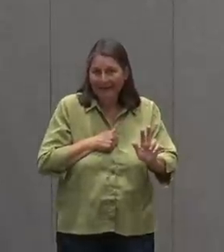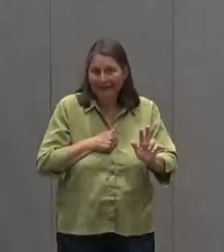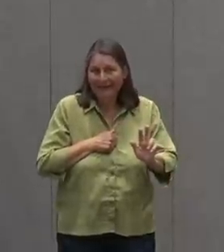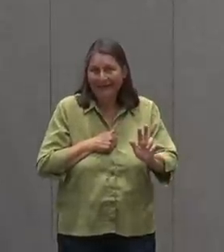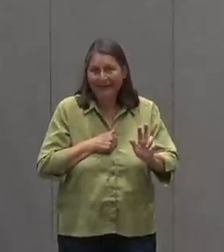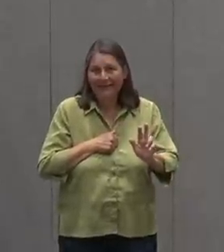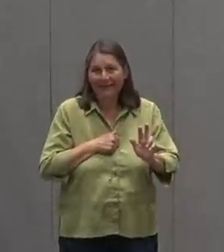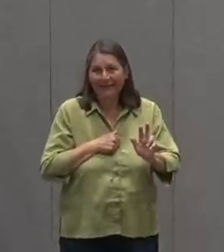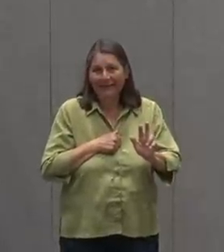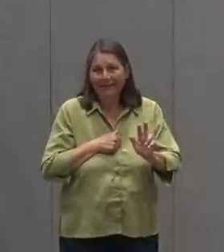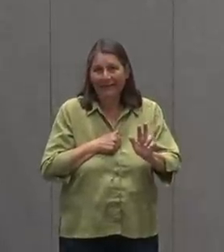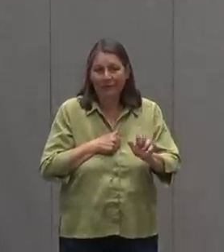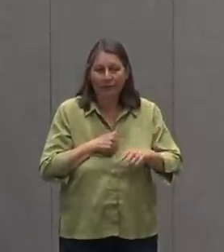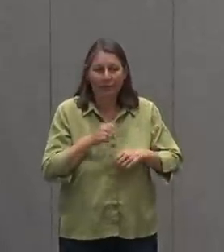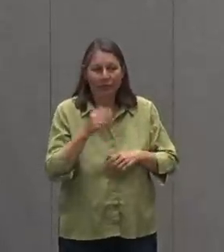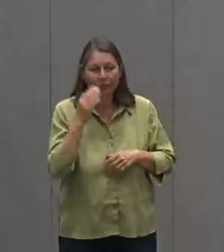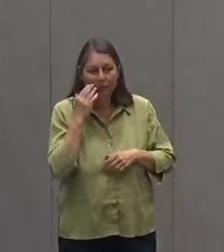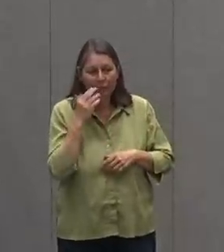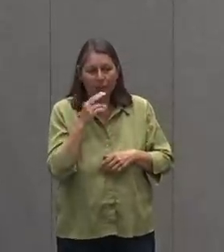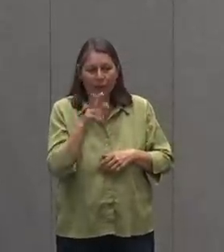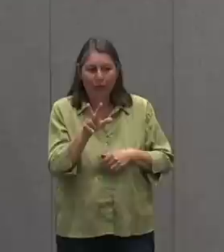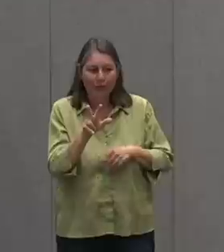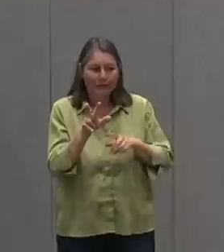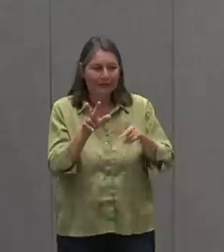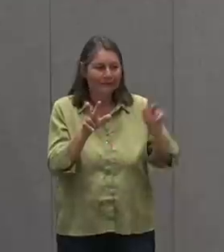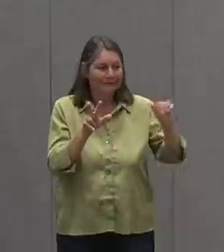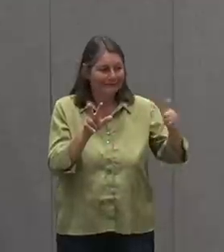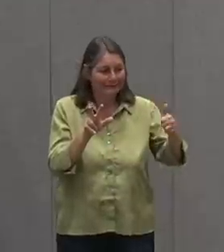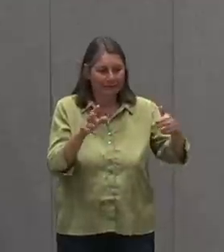the 3 times the 10 was the 30.